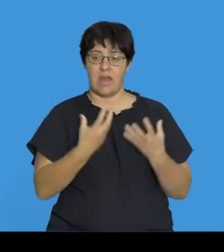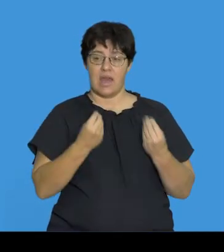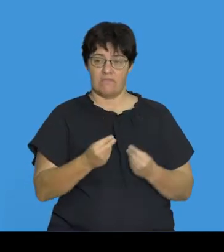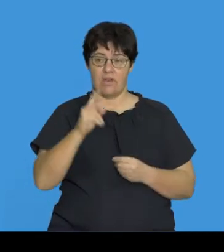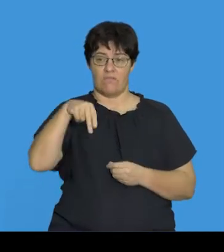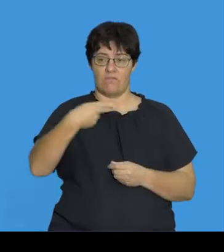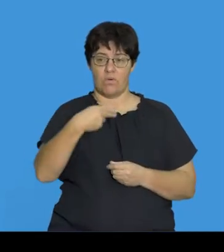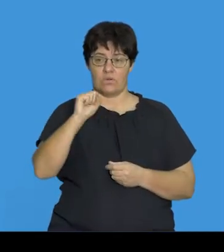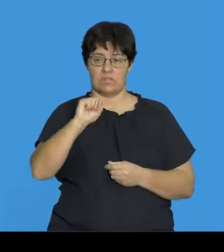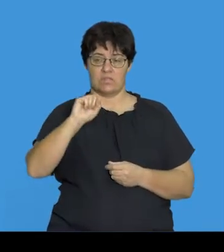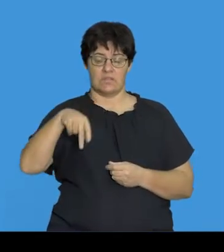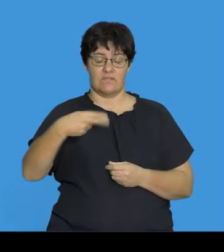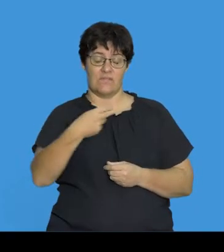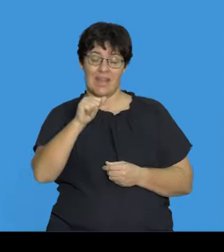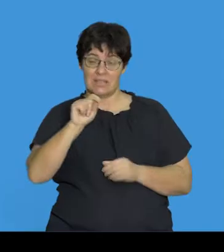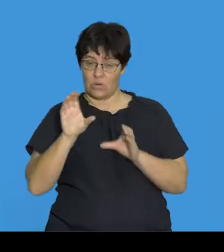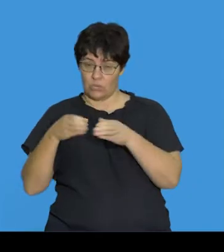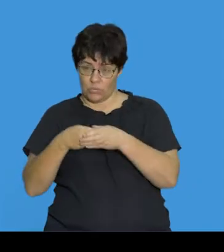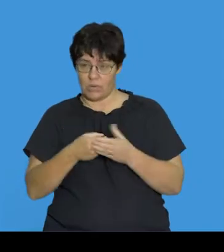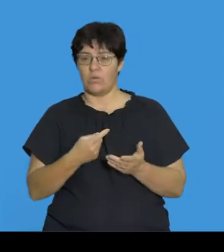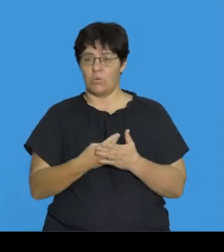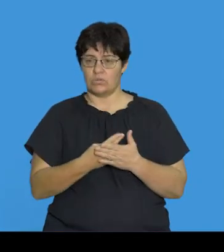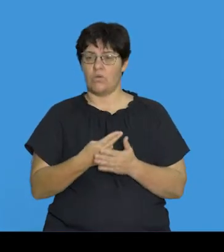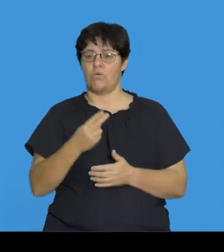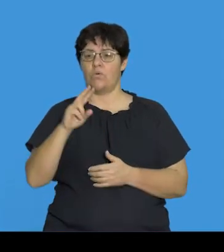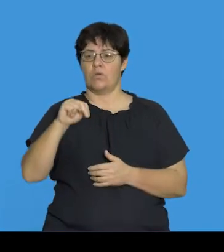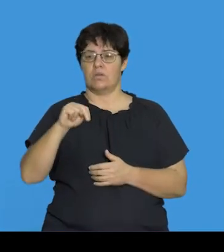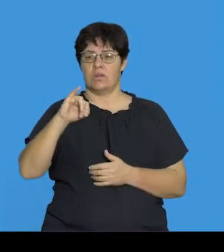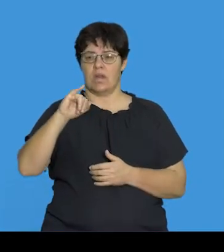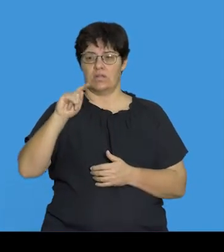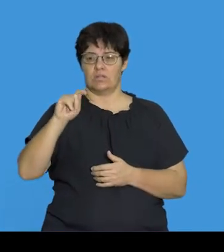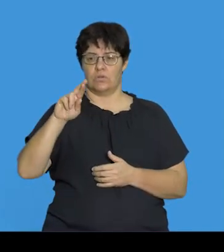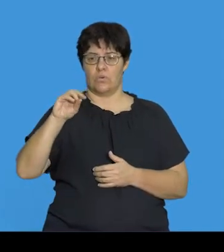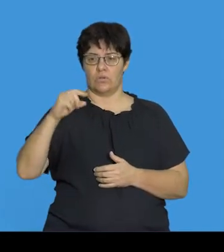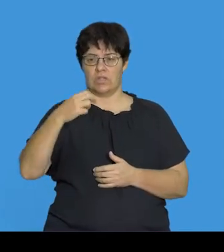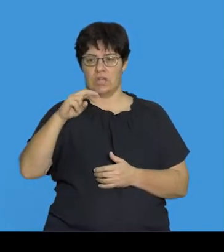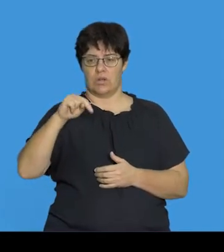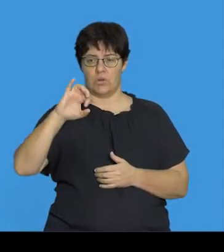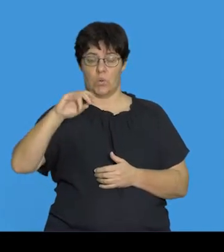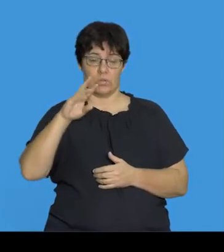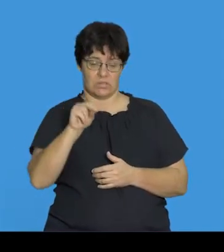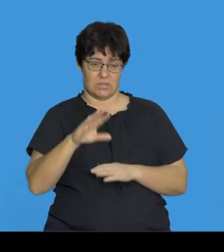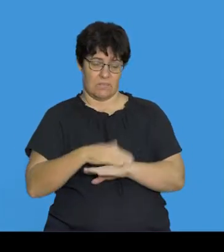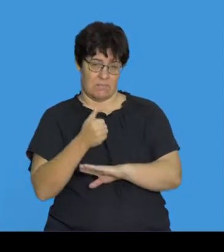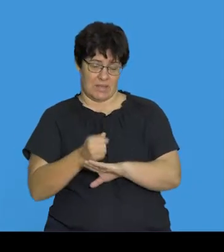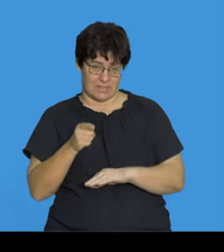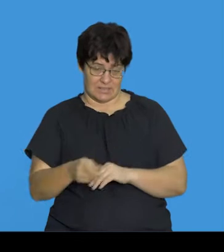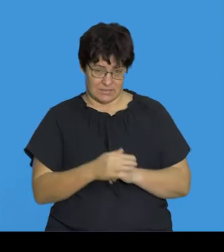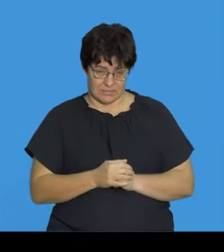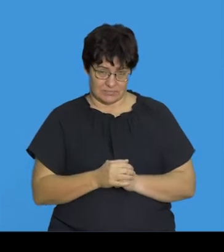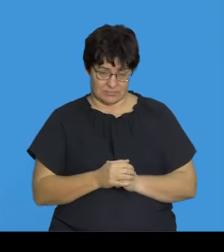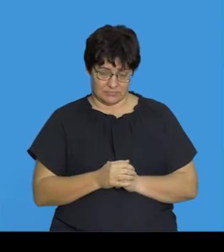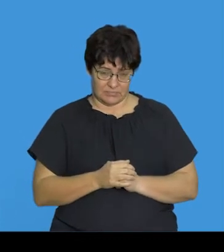a phosphate group, as well as a nitrogenous base. We do know that DNA has a similar